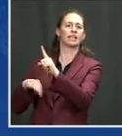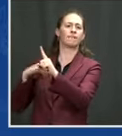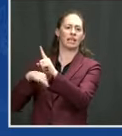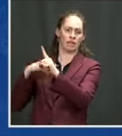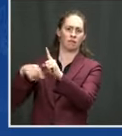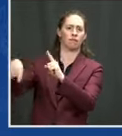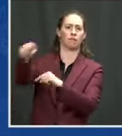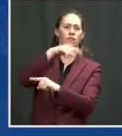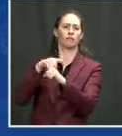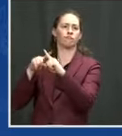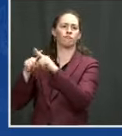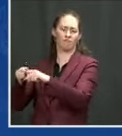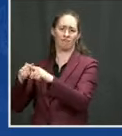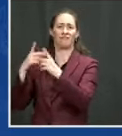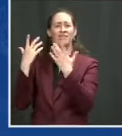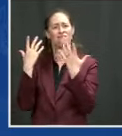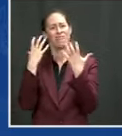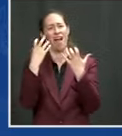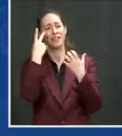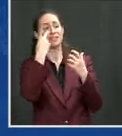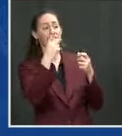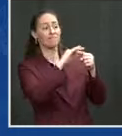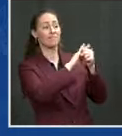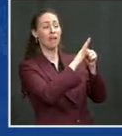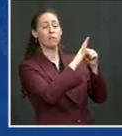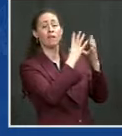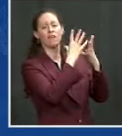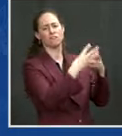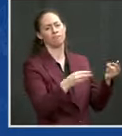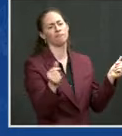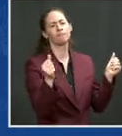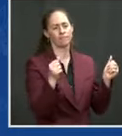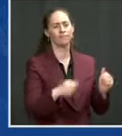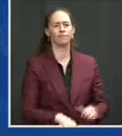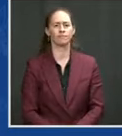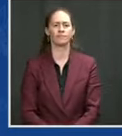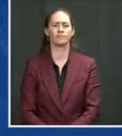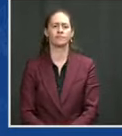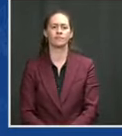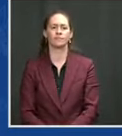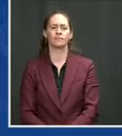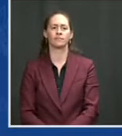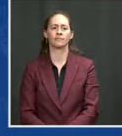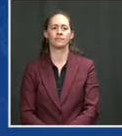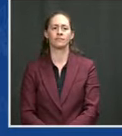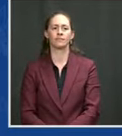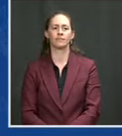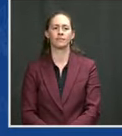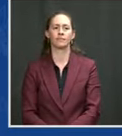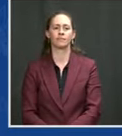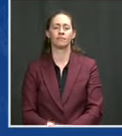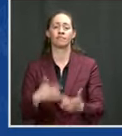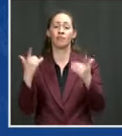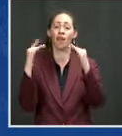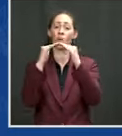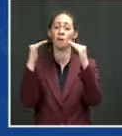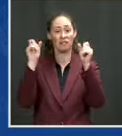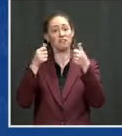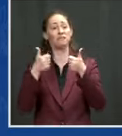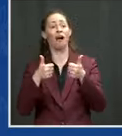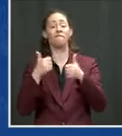So, just as I wrap, I want to say, we know equity does not happen by default, and it never has. So thank you for all you're